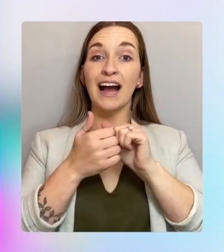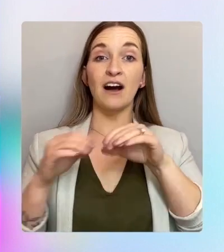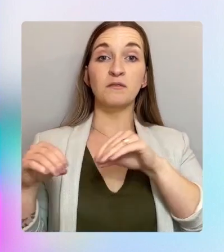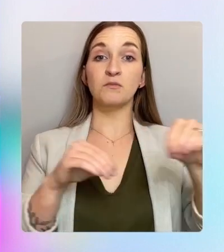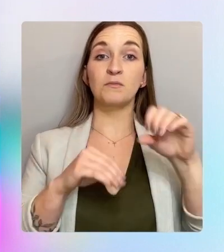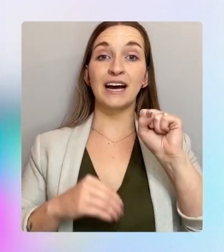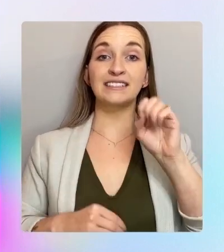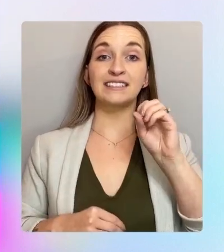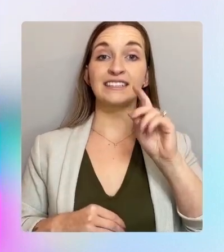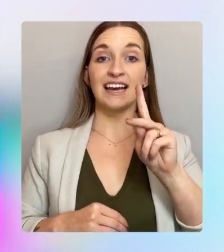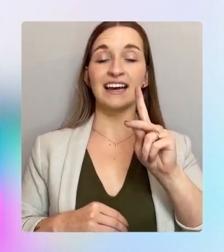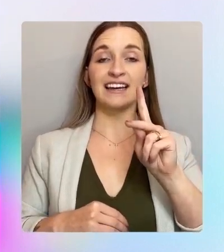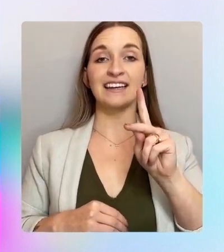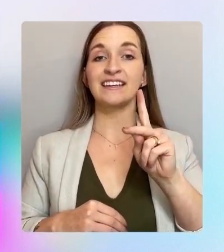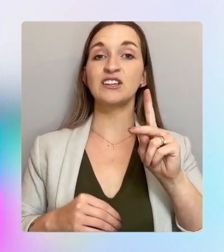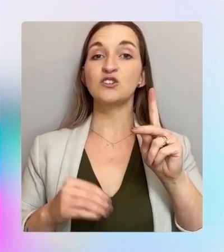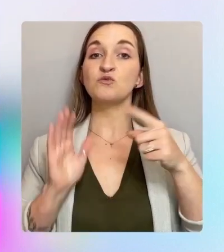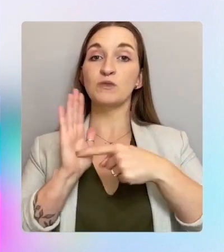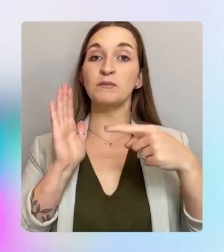colleague, Vibhor Saxena.